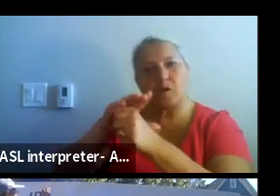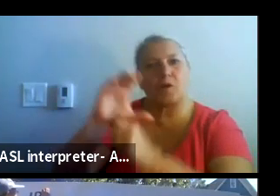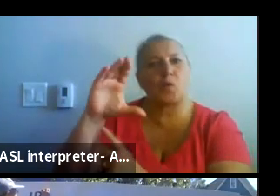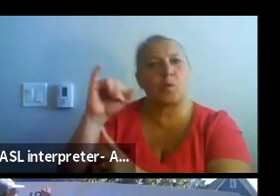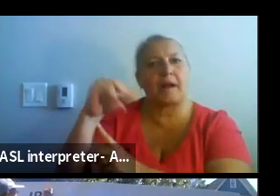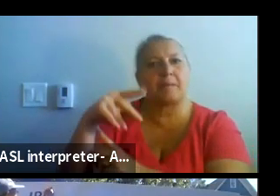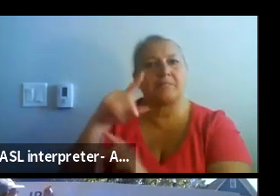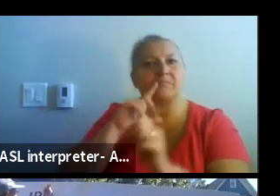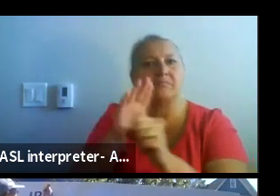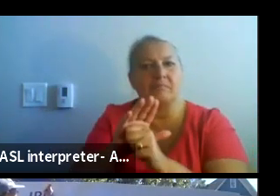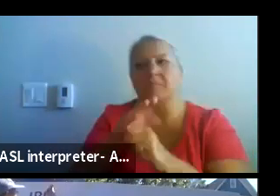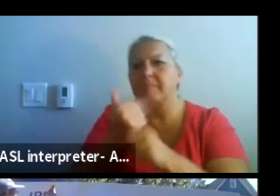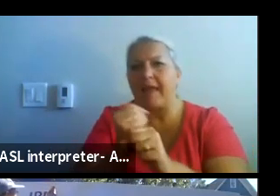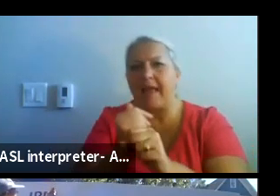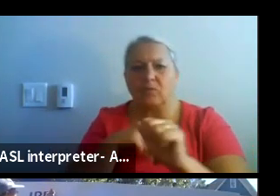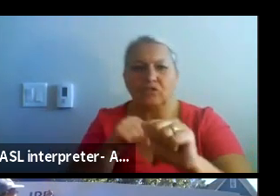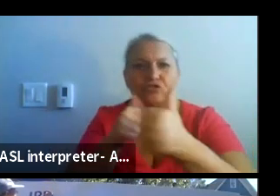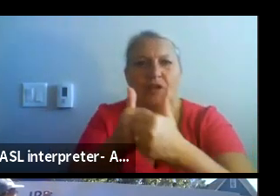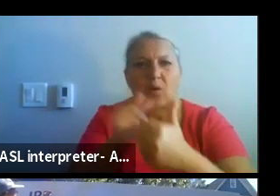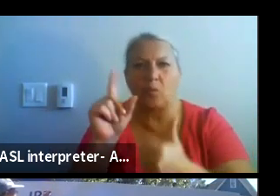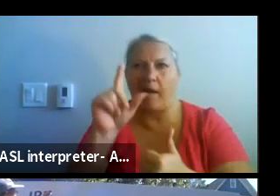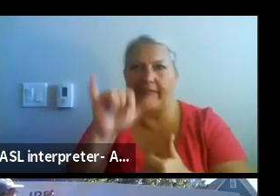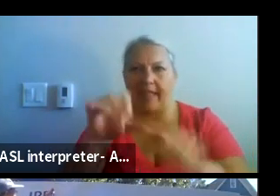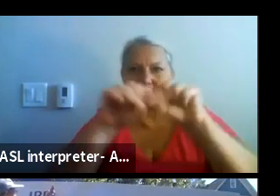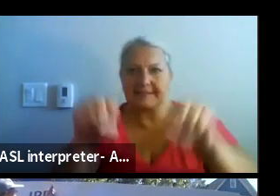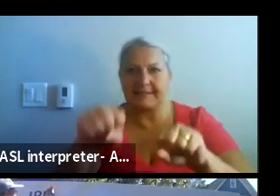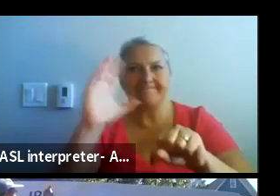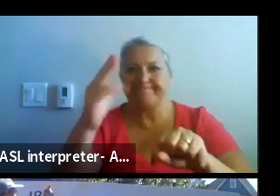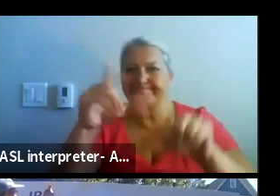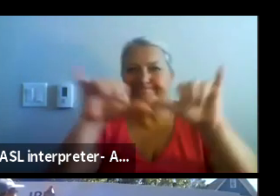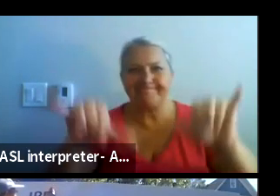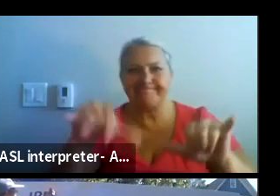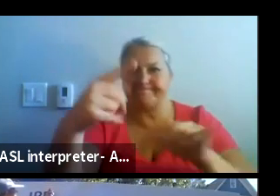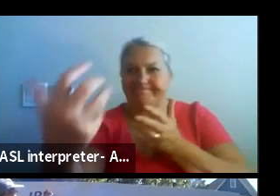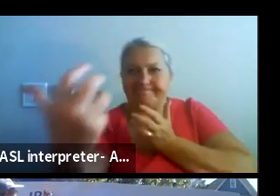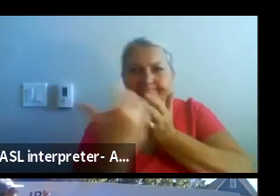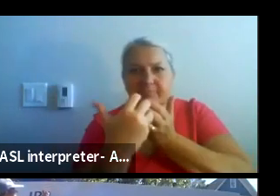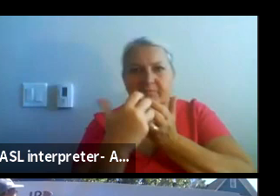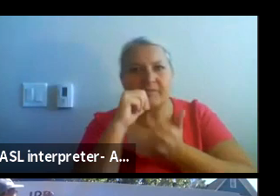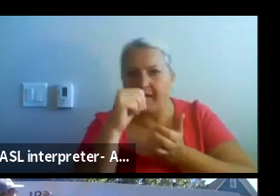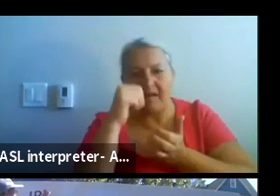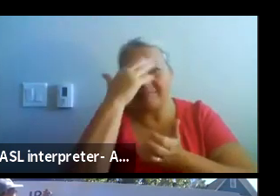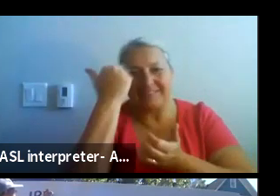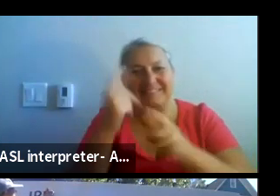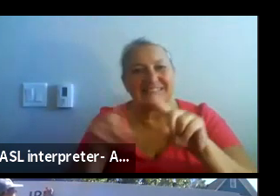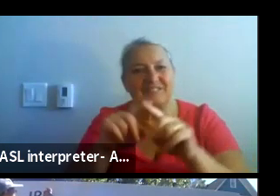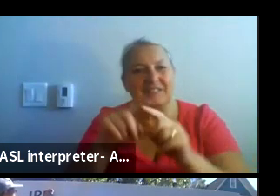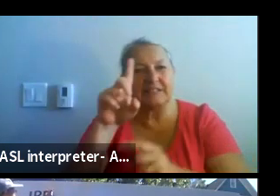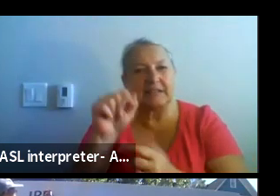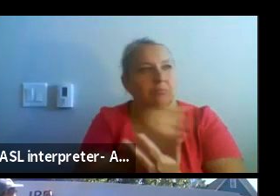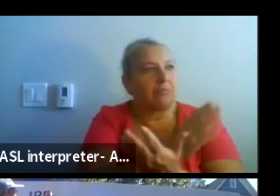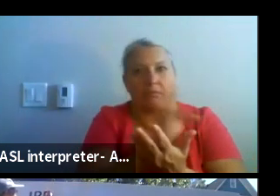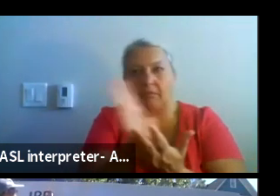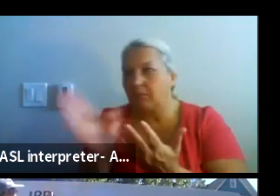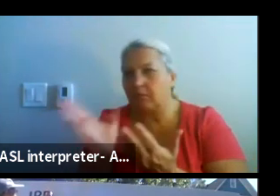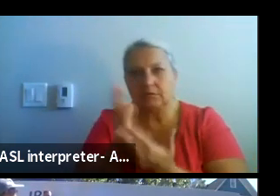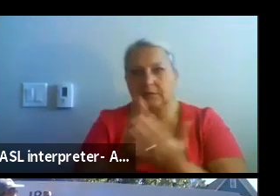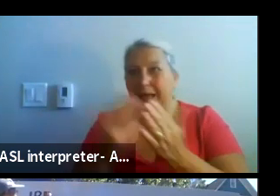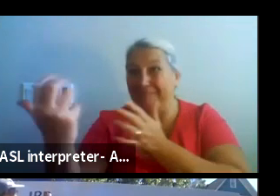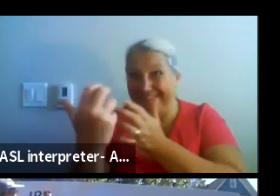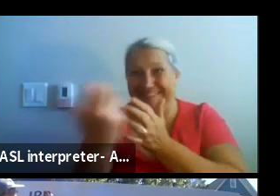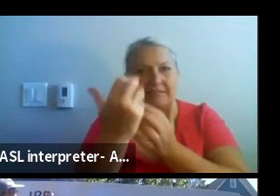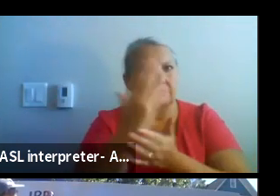challenging imperfect systems in order to honor the value that comes from cross-disability solidarity work and community